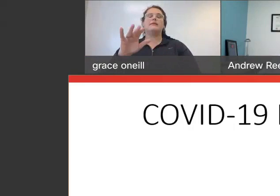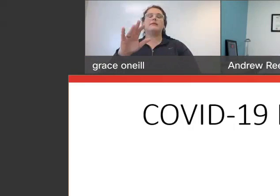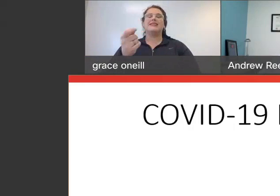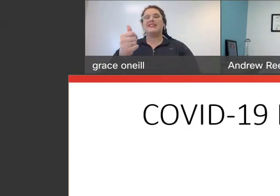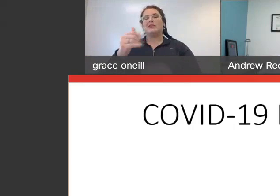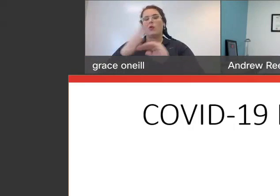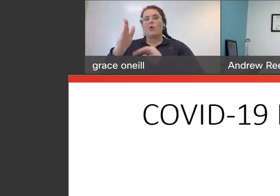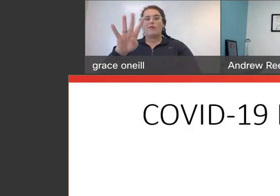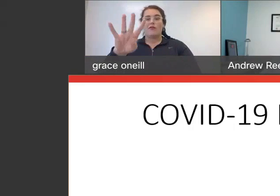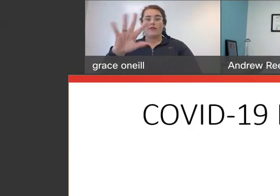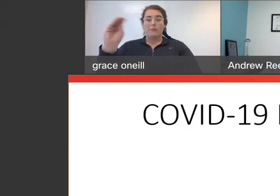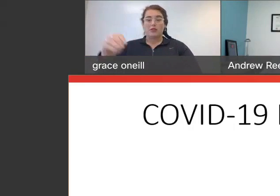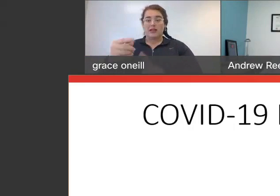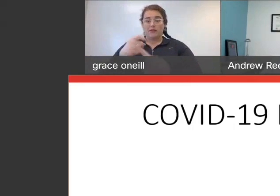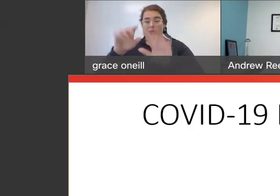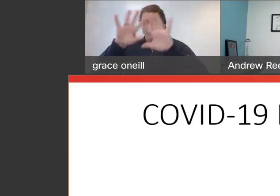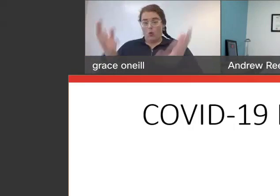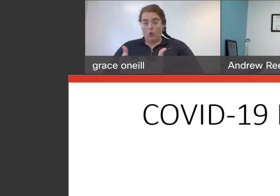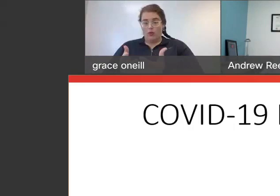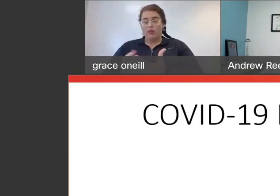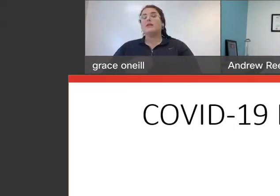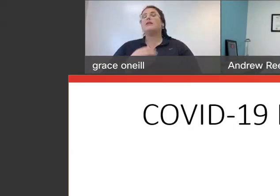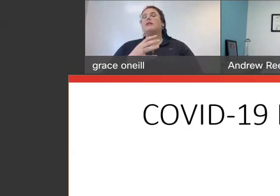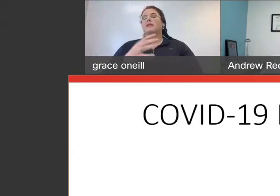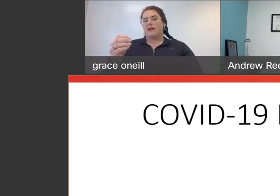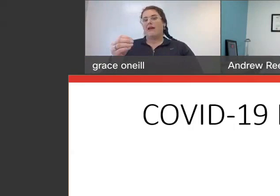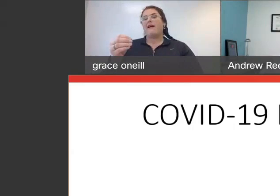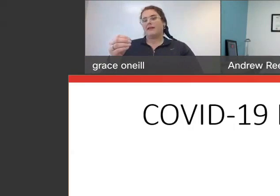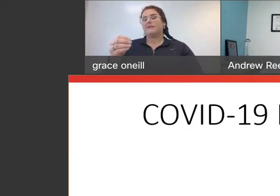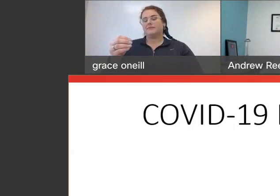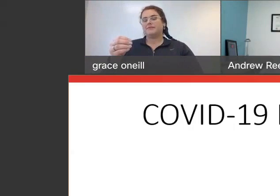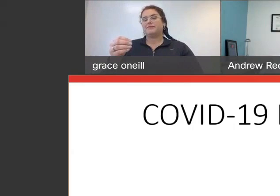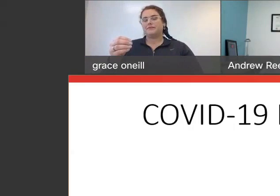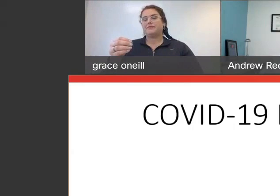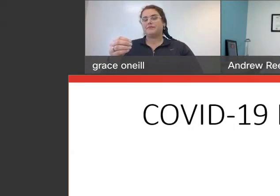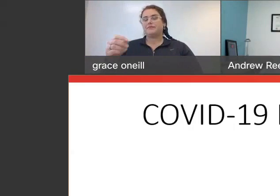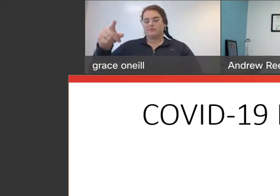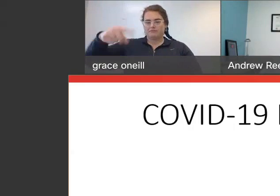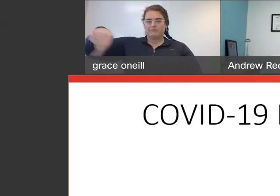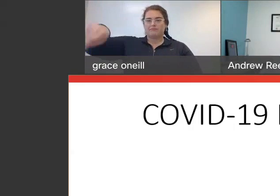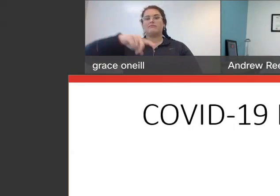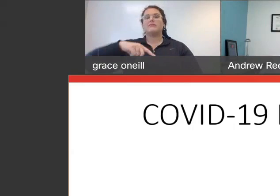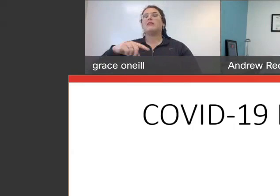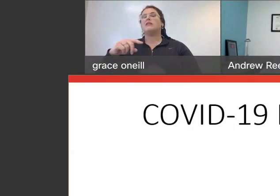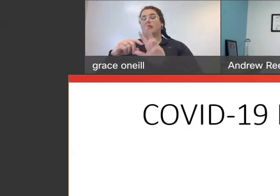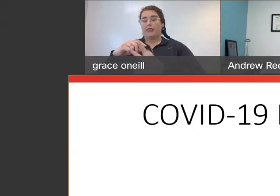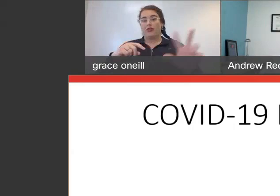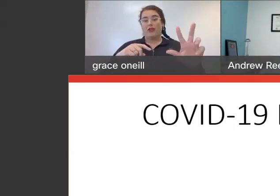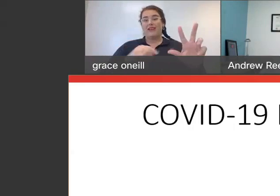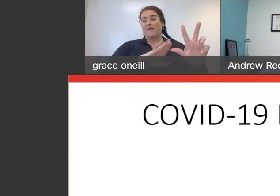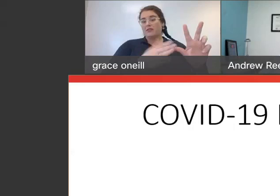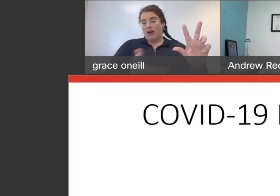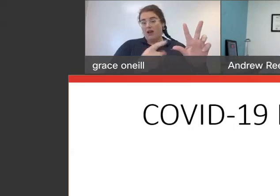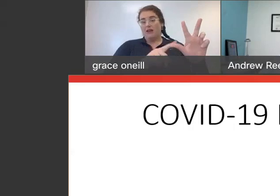over 45% of people in residential habilitation placements. There have been 3 deaths, but only 2